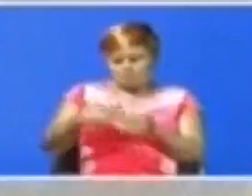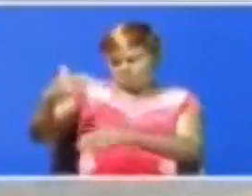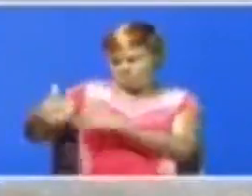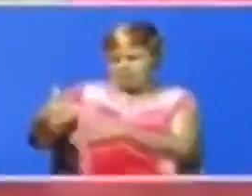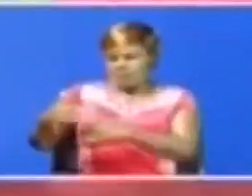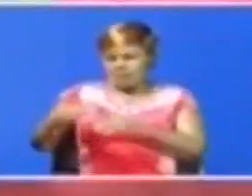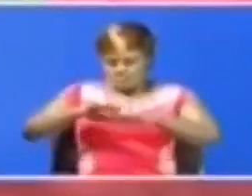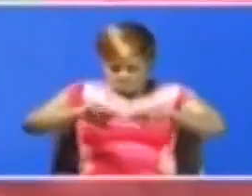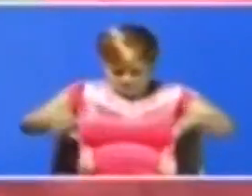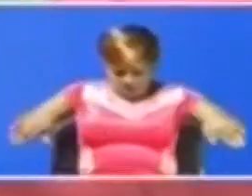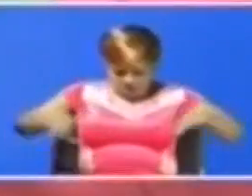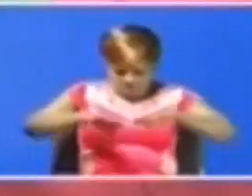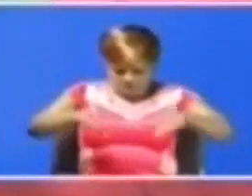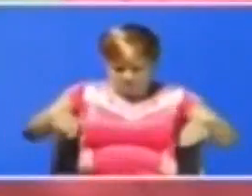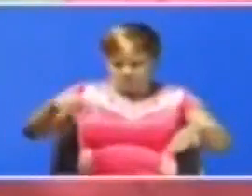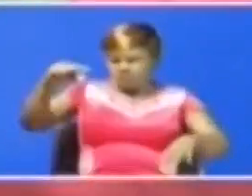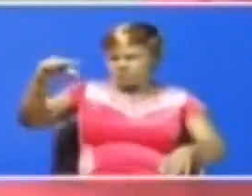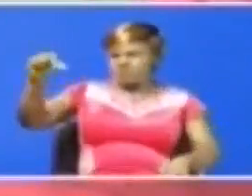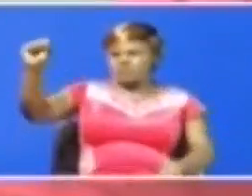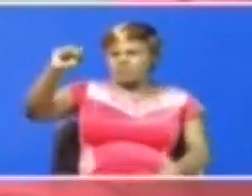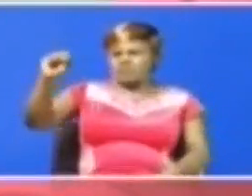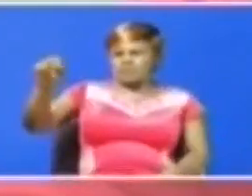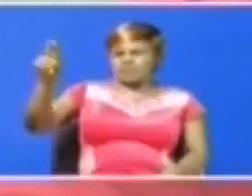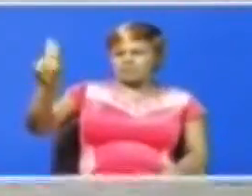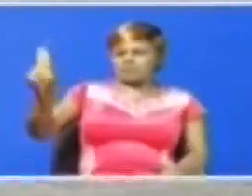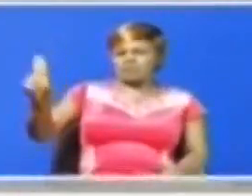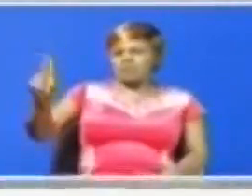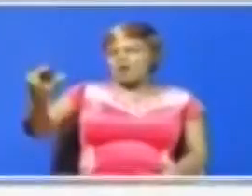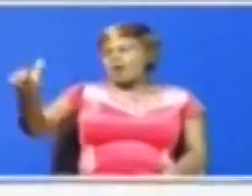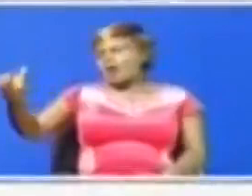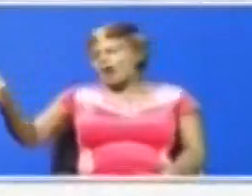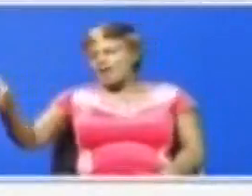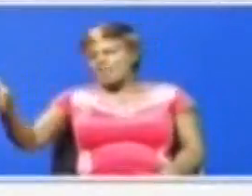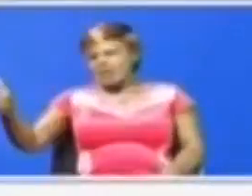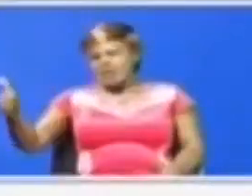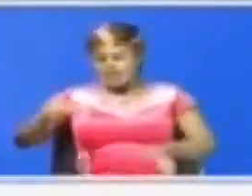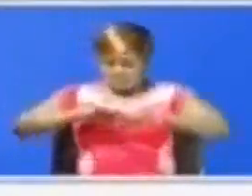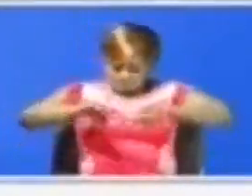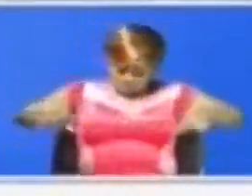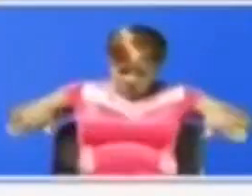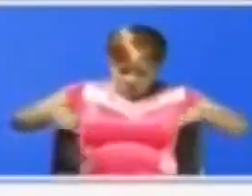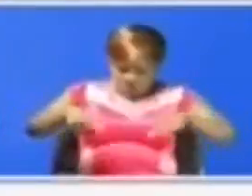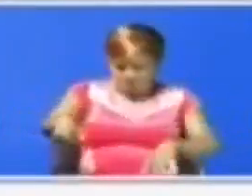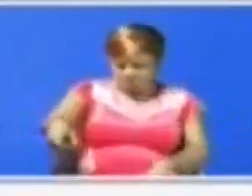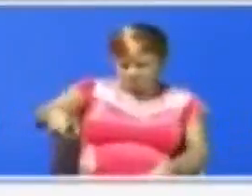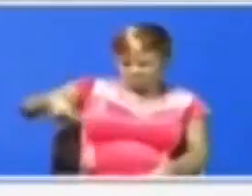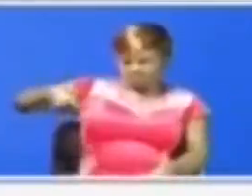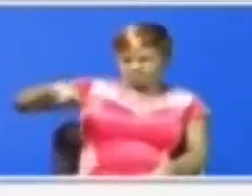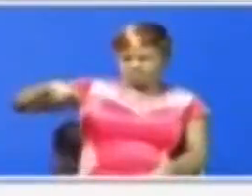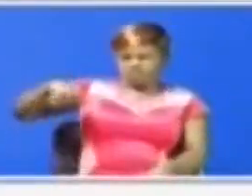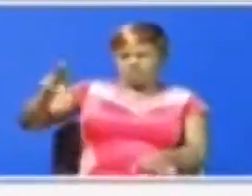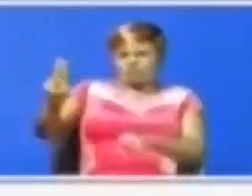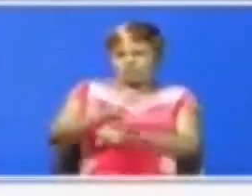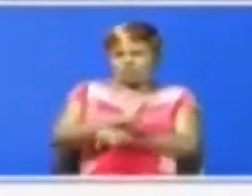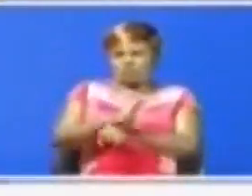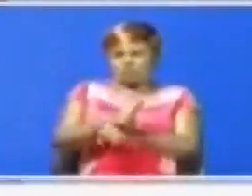wapiga mbizi kutoka kitengo cha jeshi la wanamaji na wengine. Wapiga mbizi hao walivuta hadi ufuoni kutumia